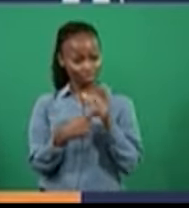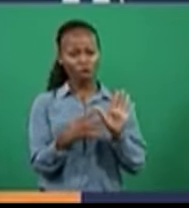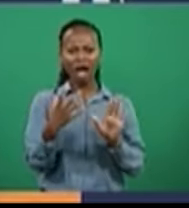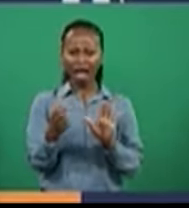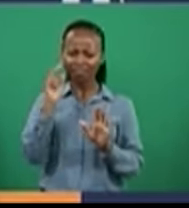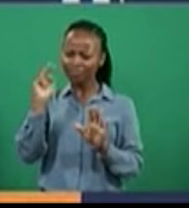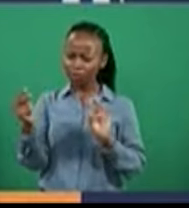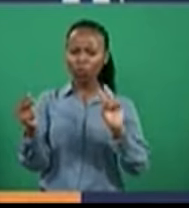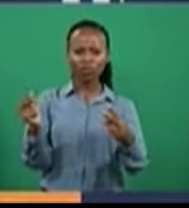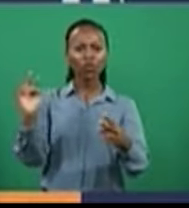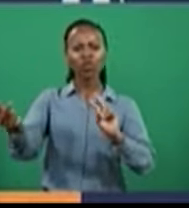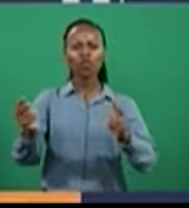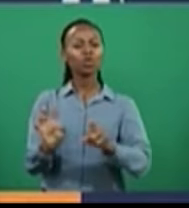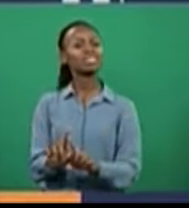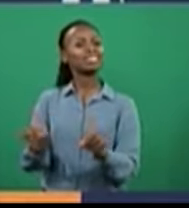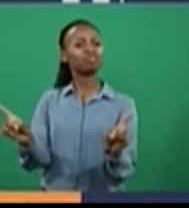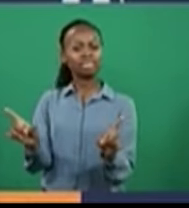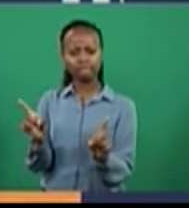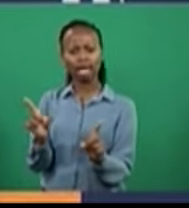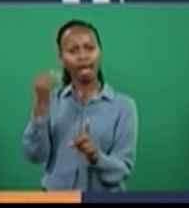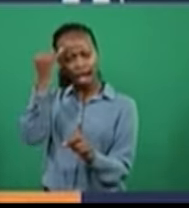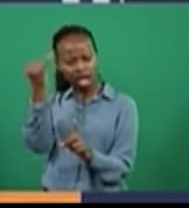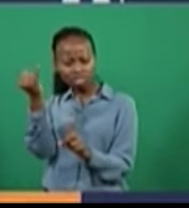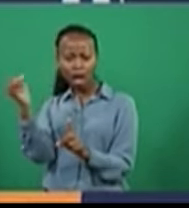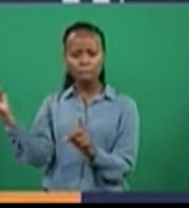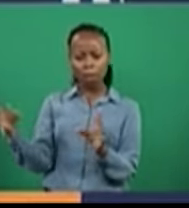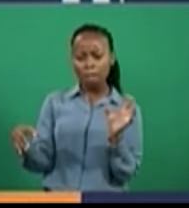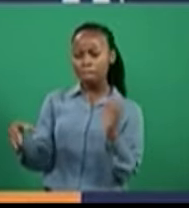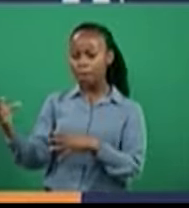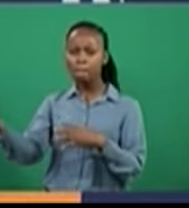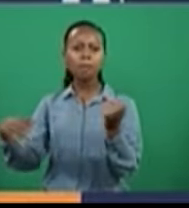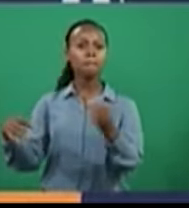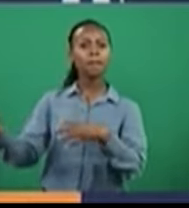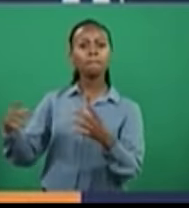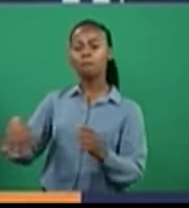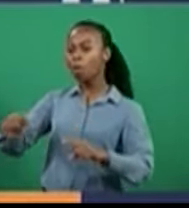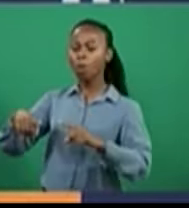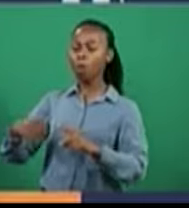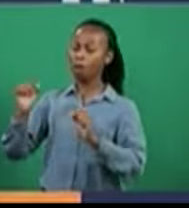views and there is a contestation of ideas, and that is very important for the arrival of